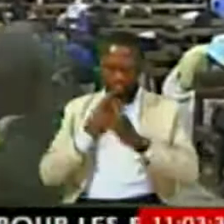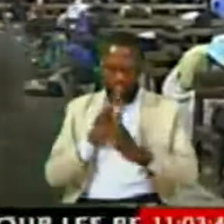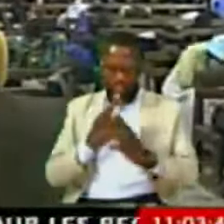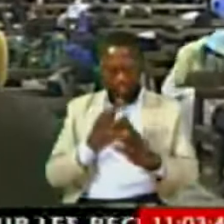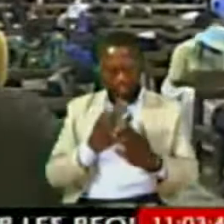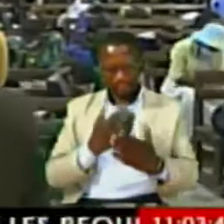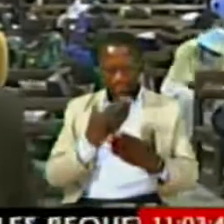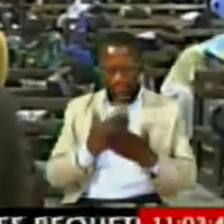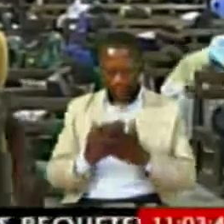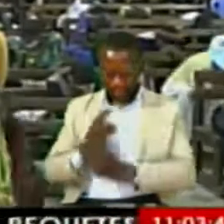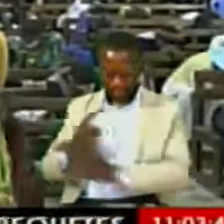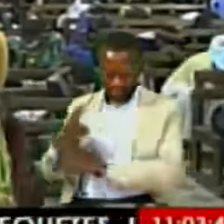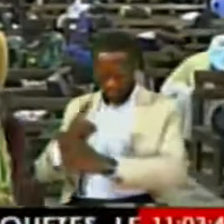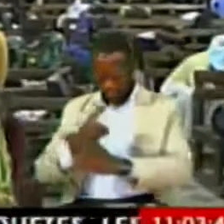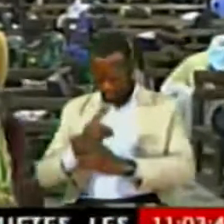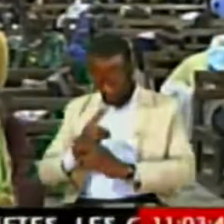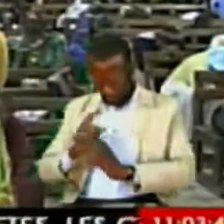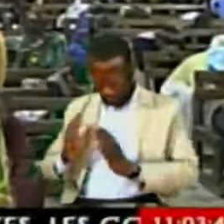God is calling you.